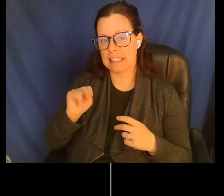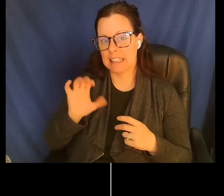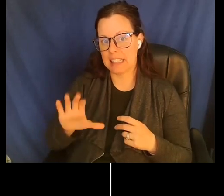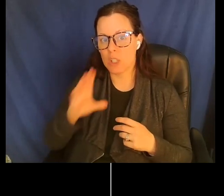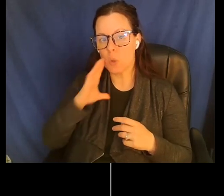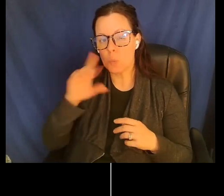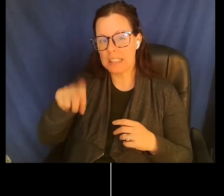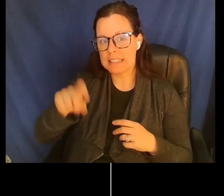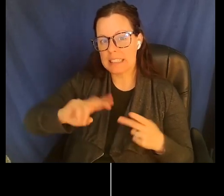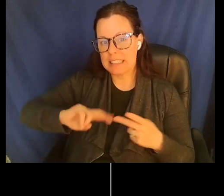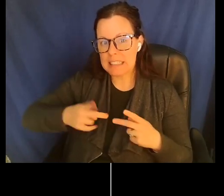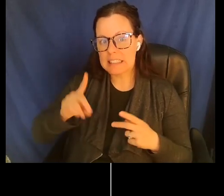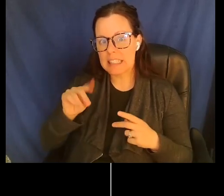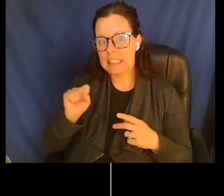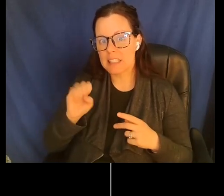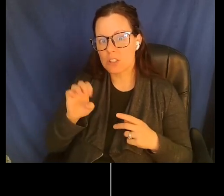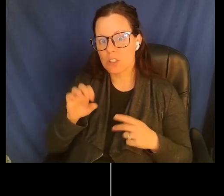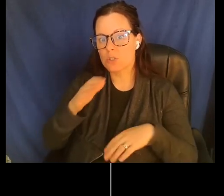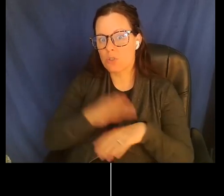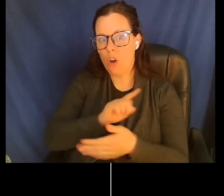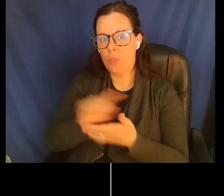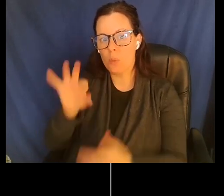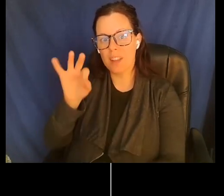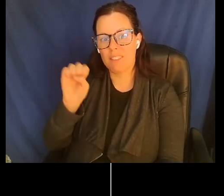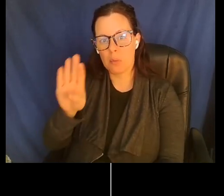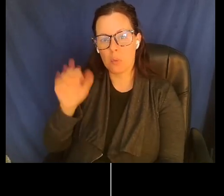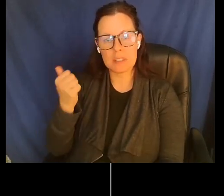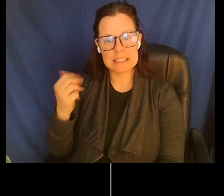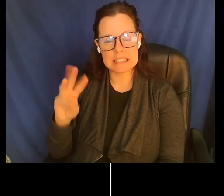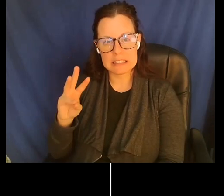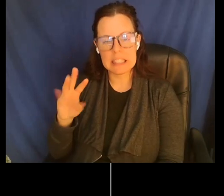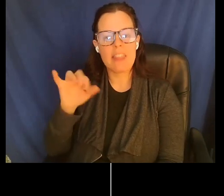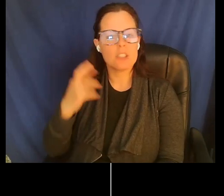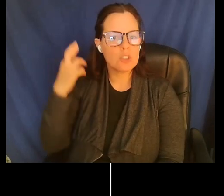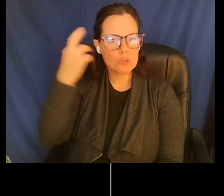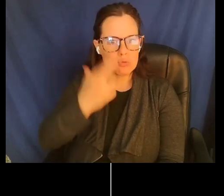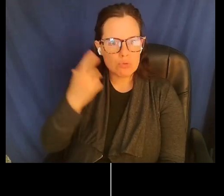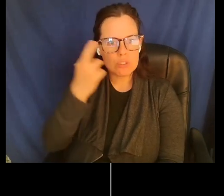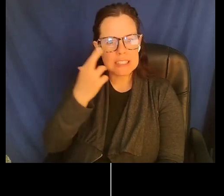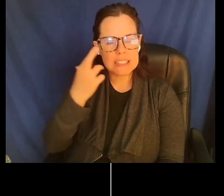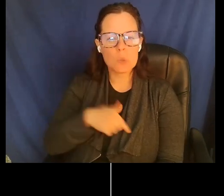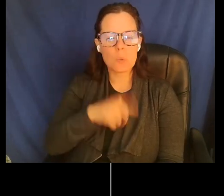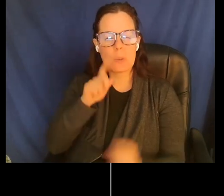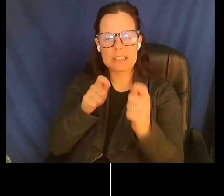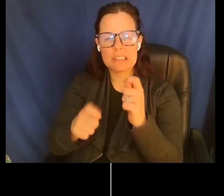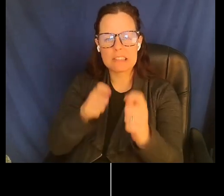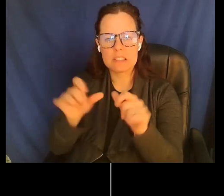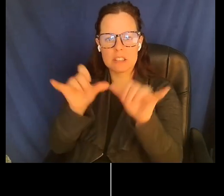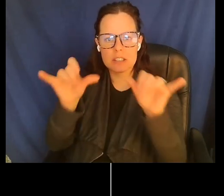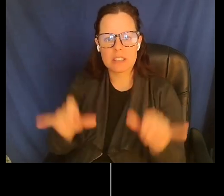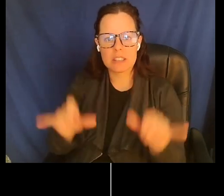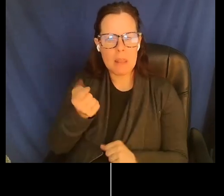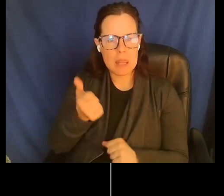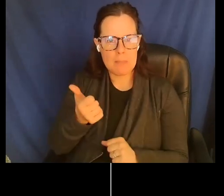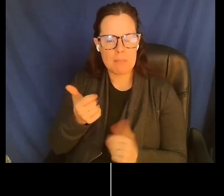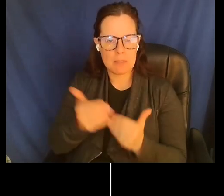the second doses on the week of February 16th. And that's why we're going to be tweaking our system a little bit